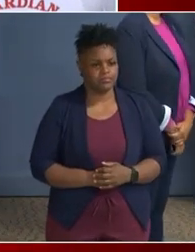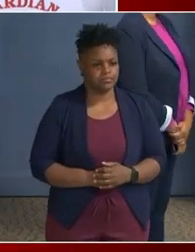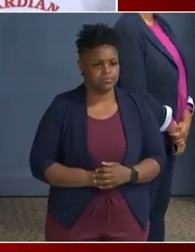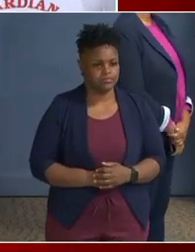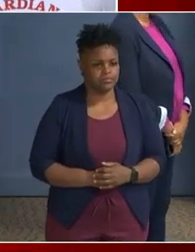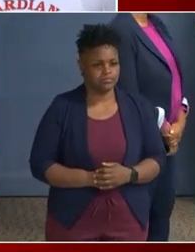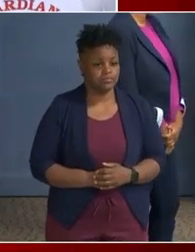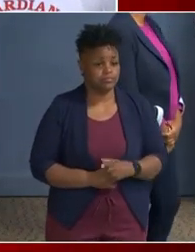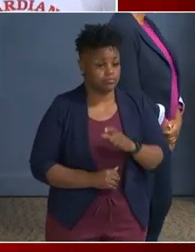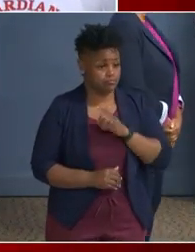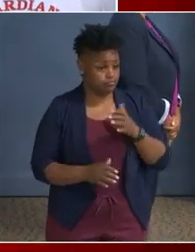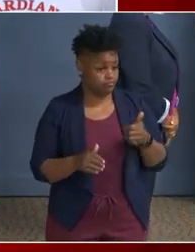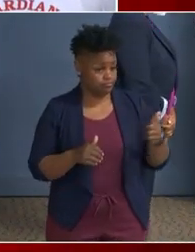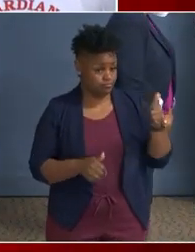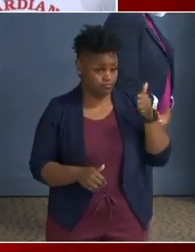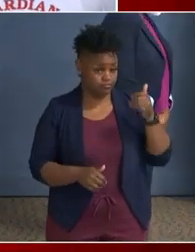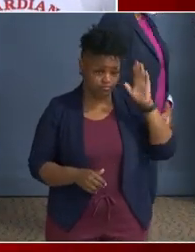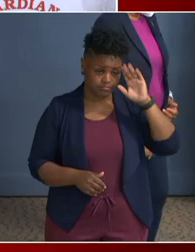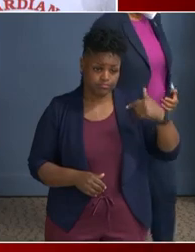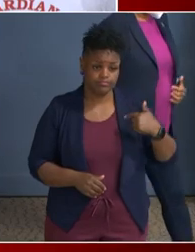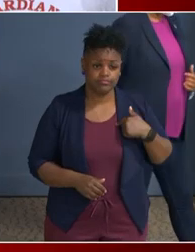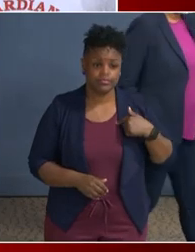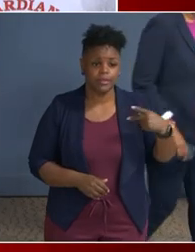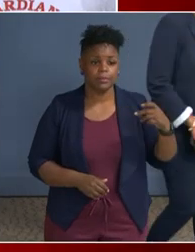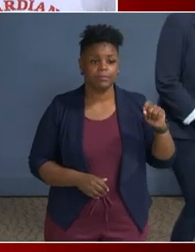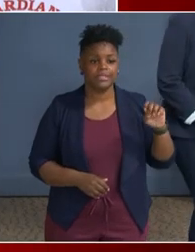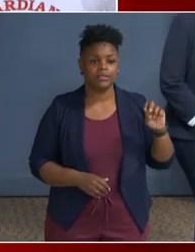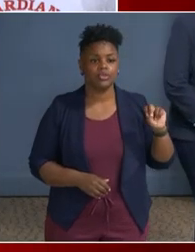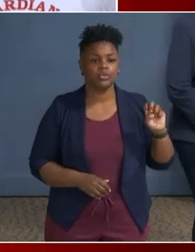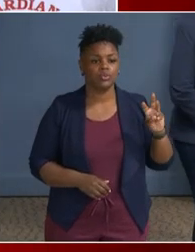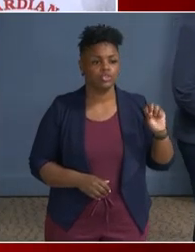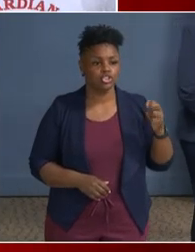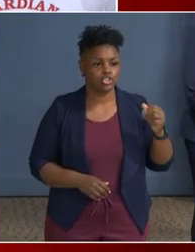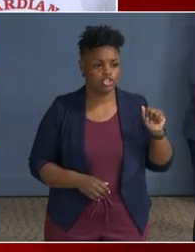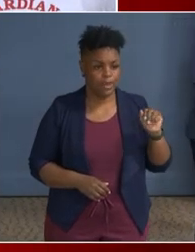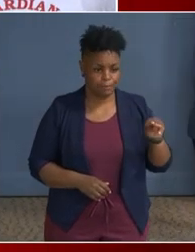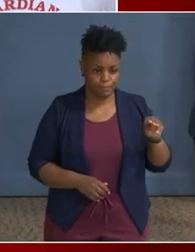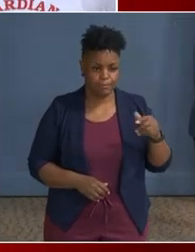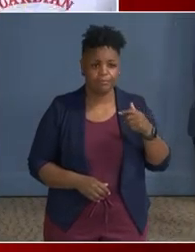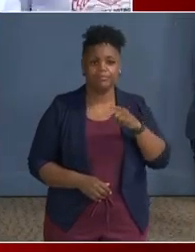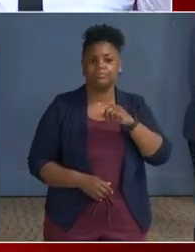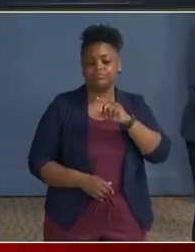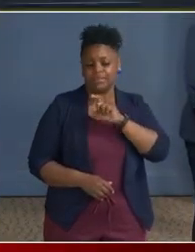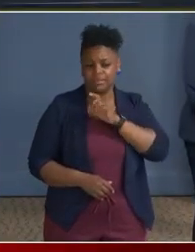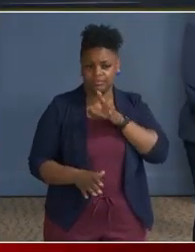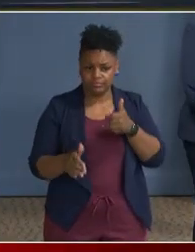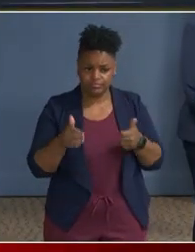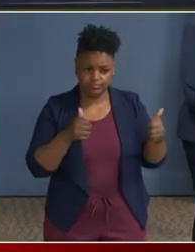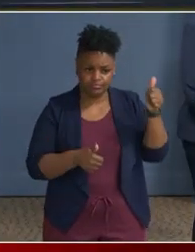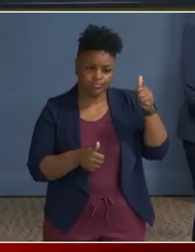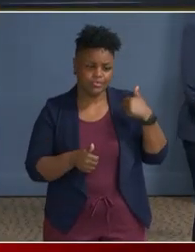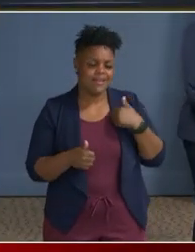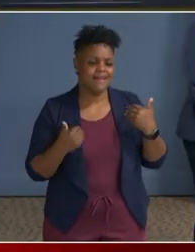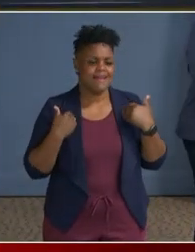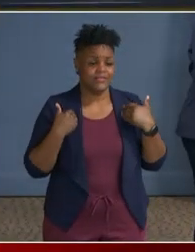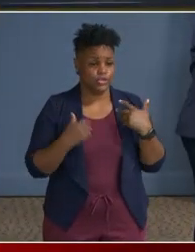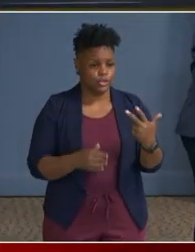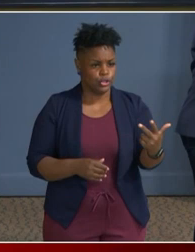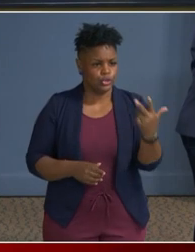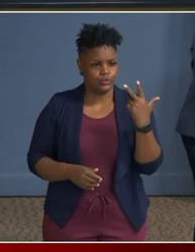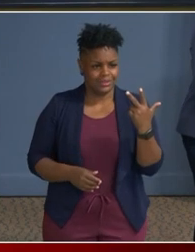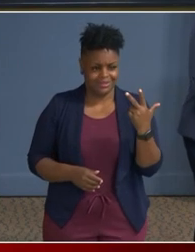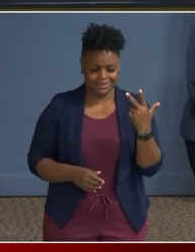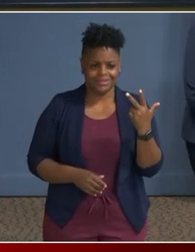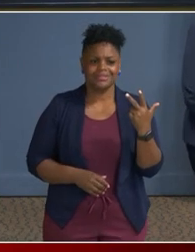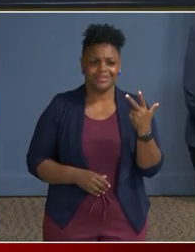Thank you, Mayor Bowser. I'm Pete Newsham. I'm the Chief of Police for the Metropolitan Police Department. We did have, as the mayor mentioned, 3 homicides this weekend.